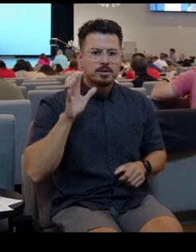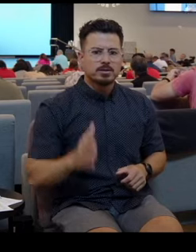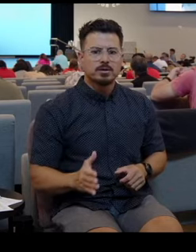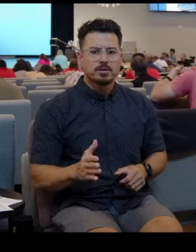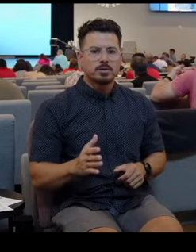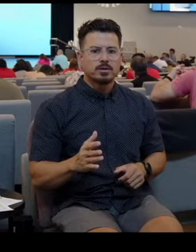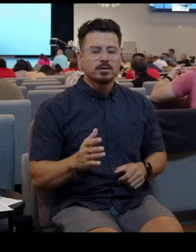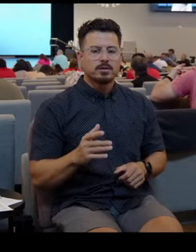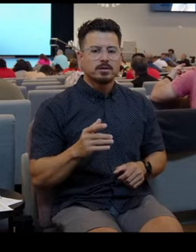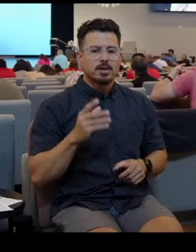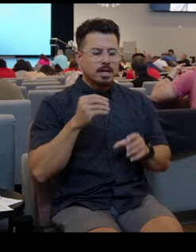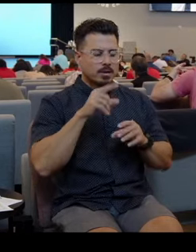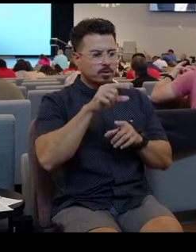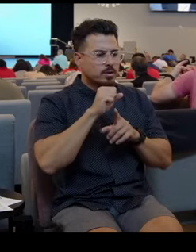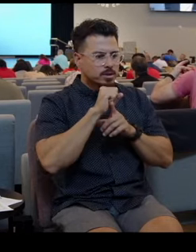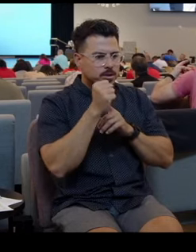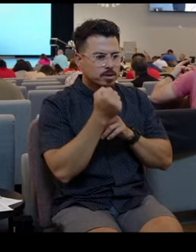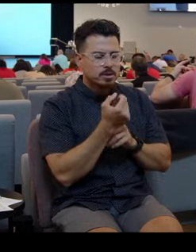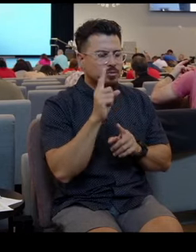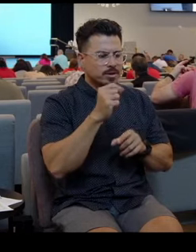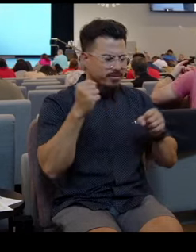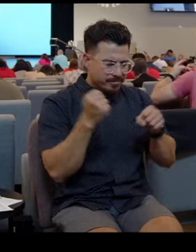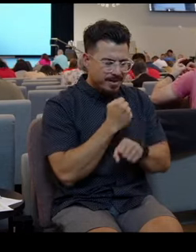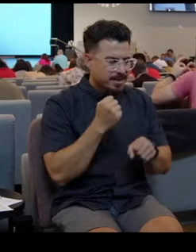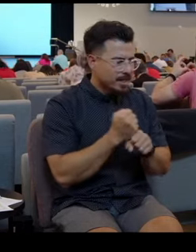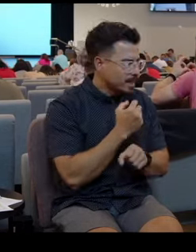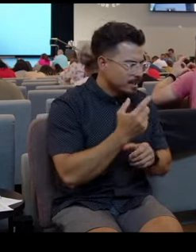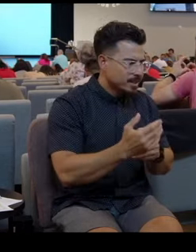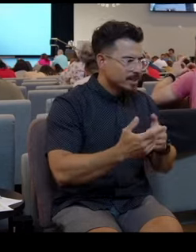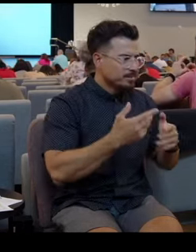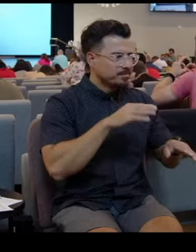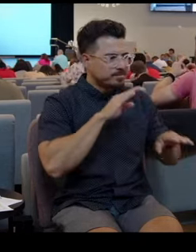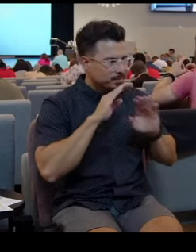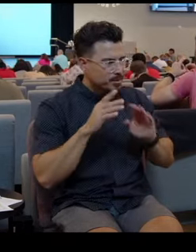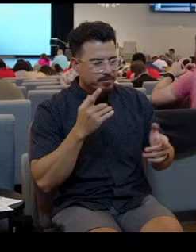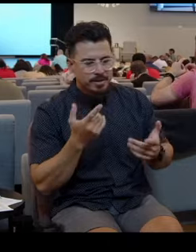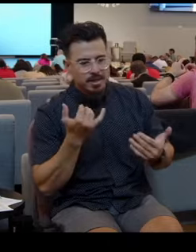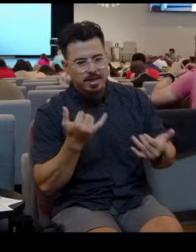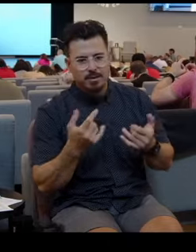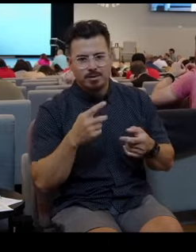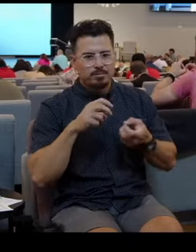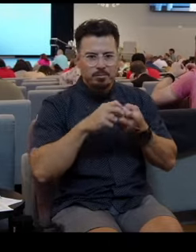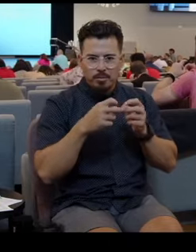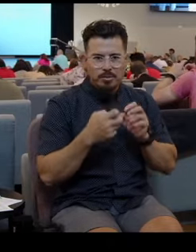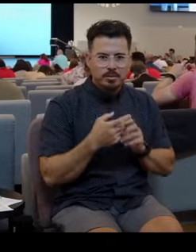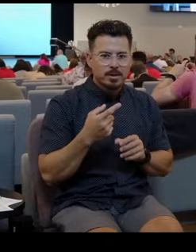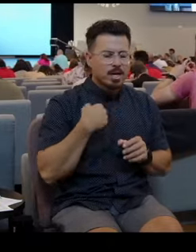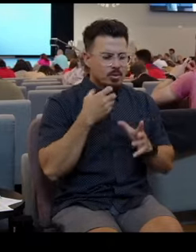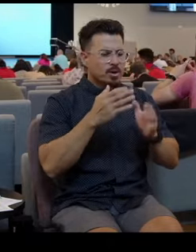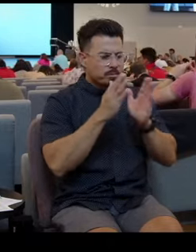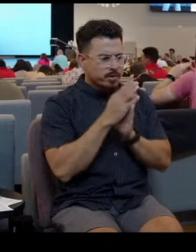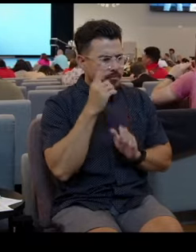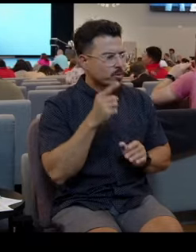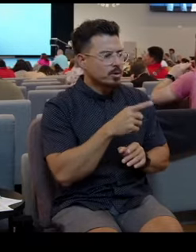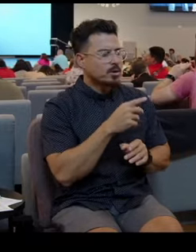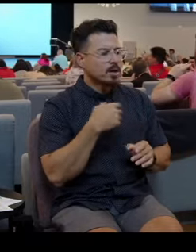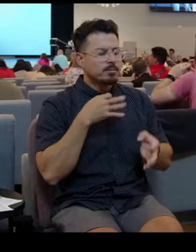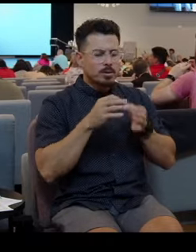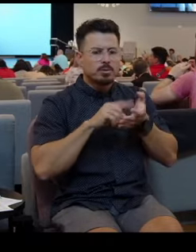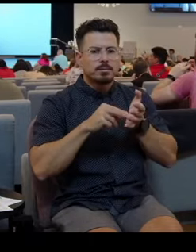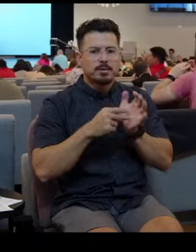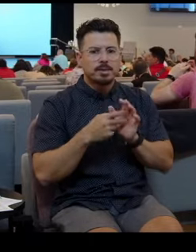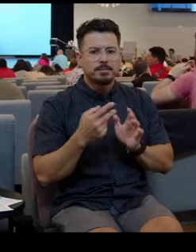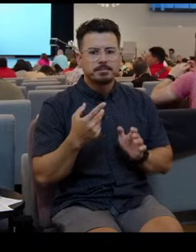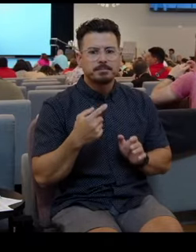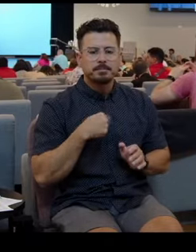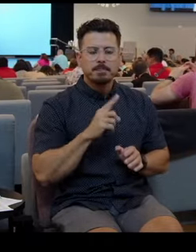you're in a situation where you're fighting a good fight, but you still got stages, I want to pray for you. And let me explain what I mean. I